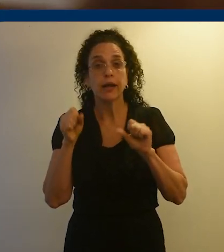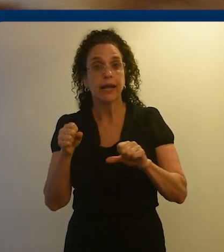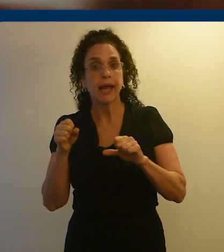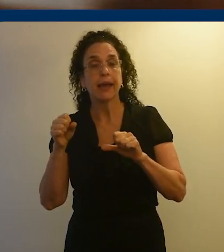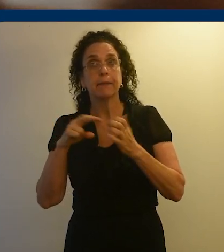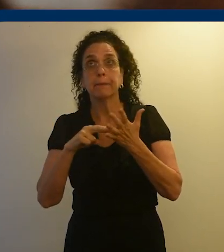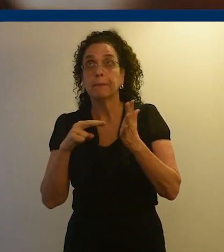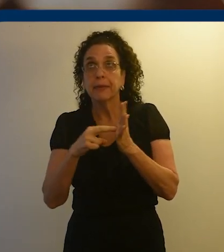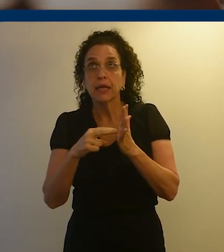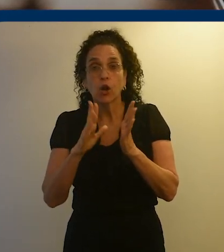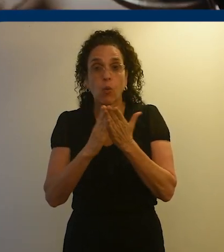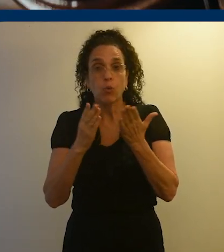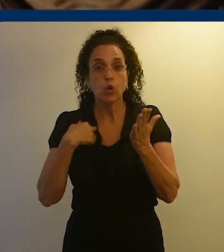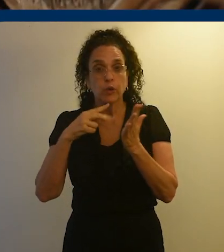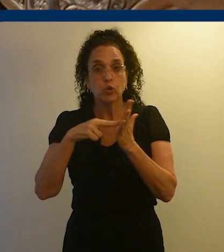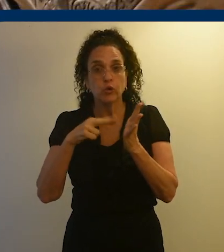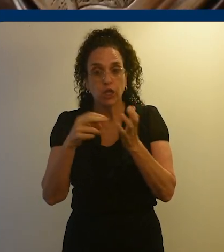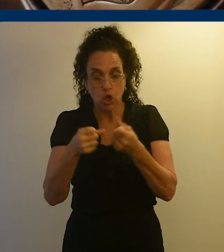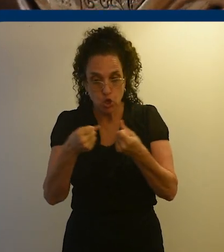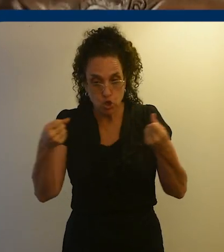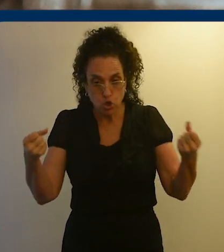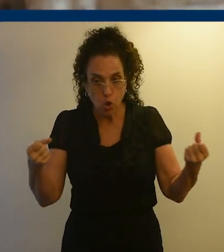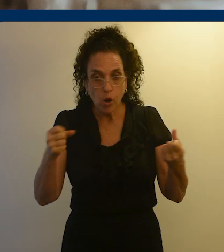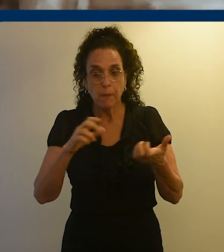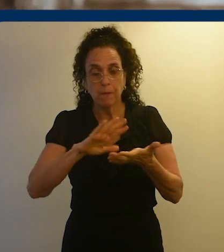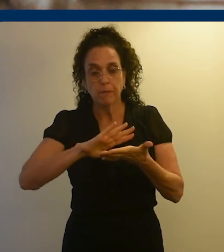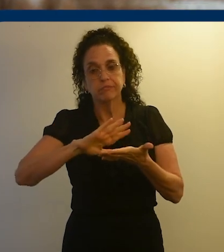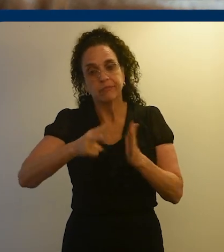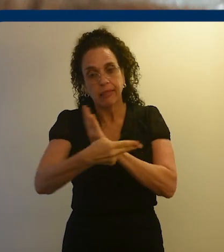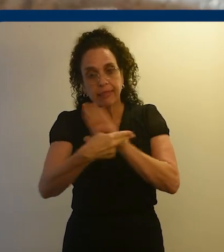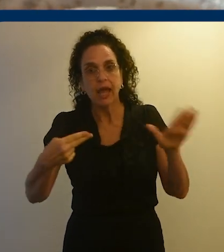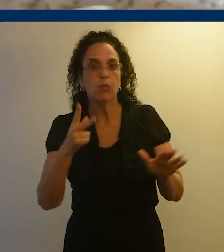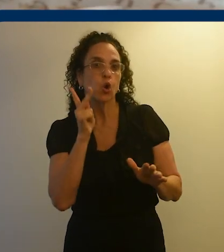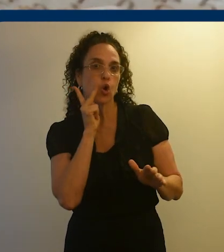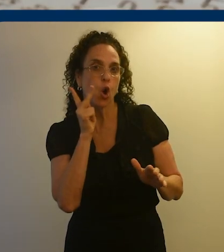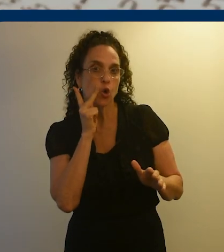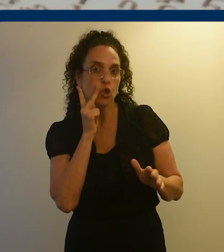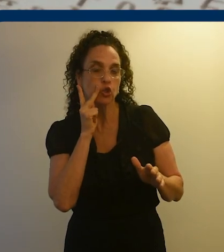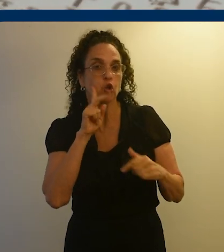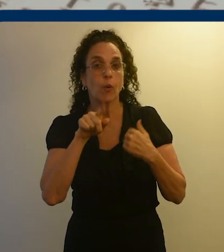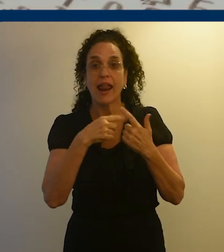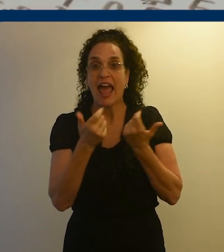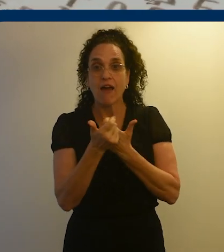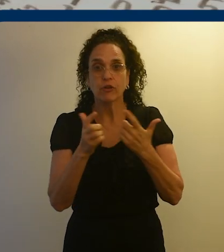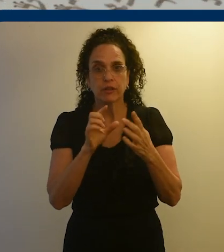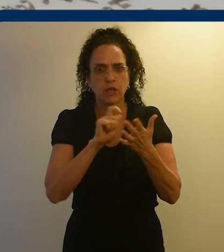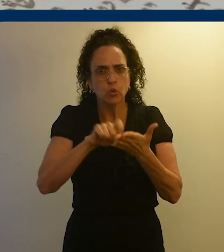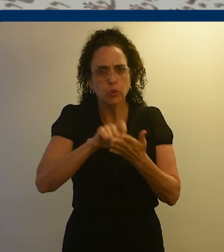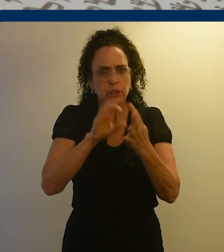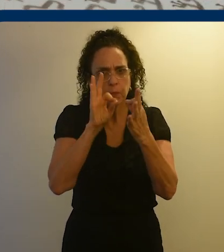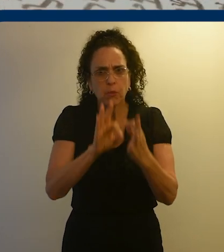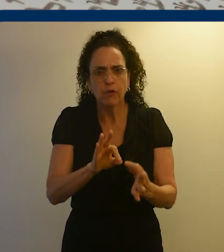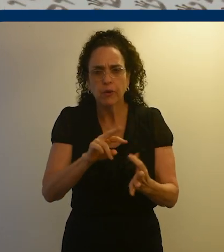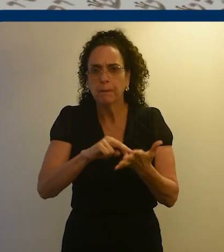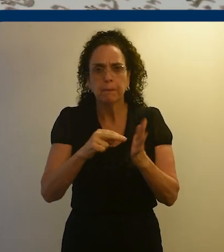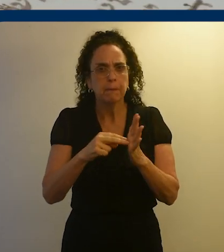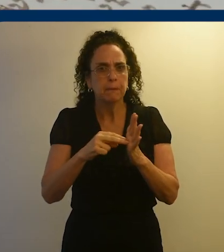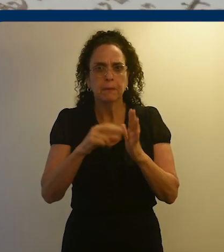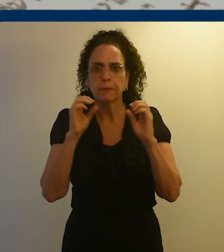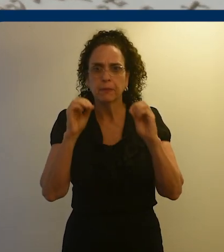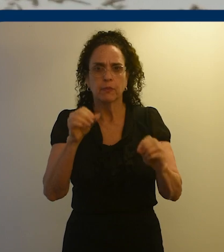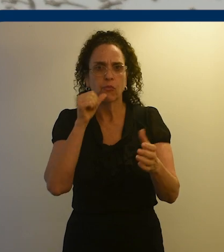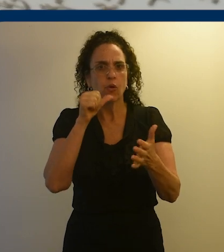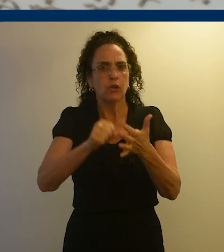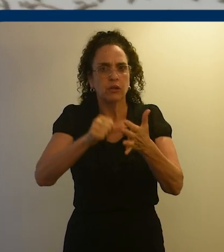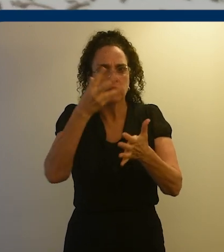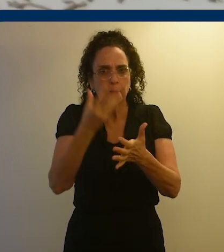A Torah scroll is kosher when everything is written perfectly. There's no letter missing. So therefore you